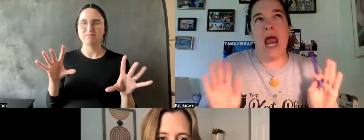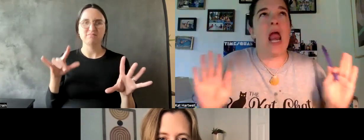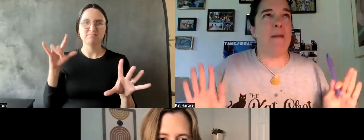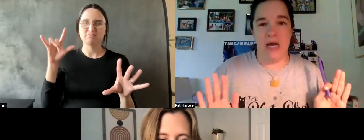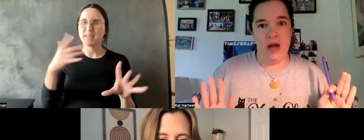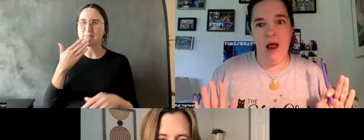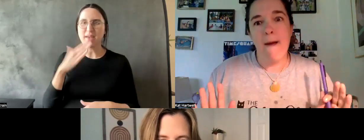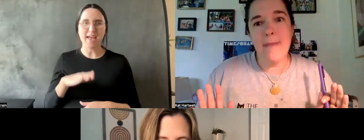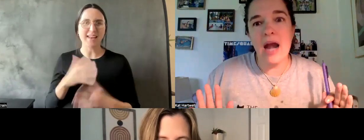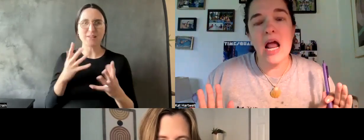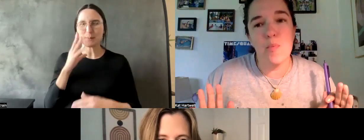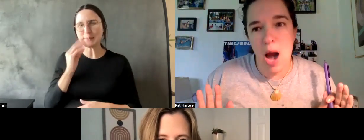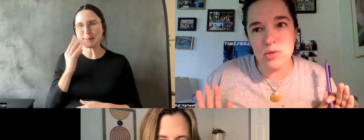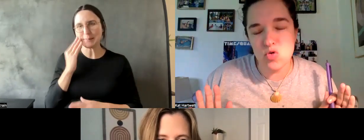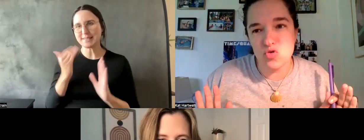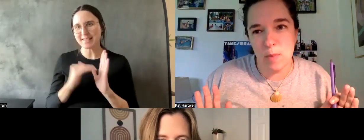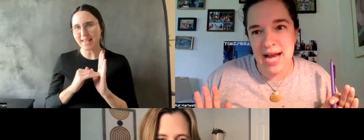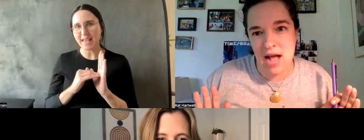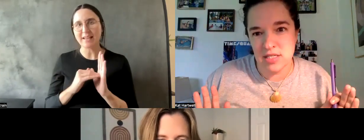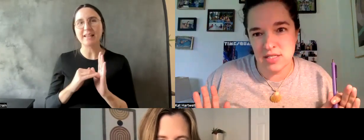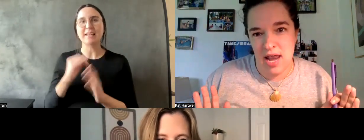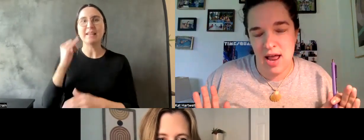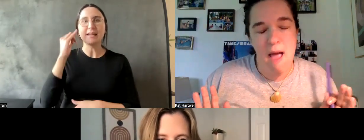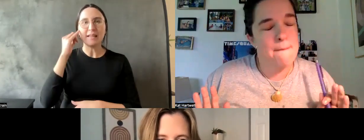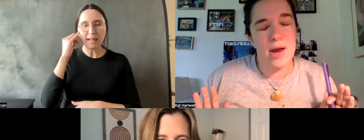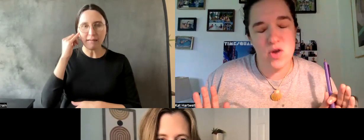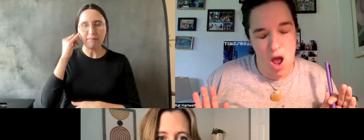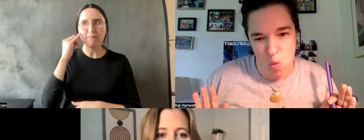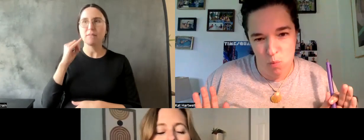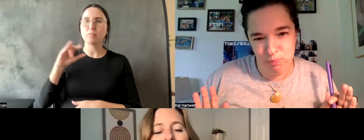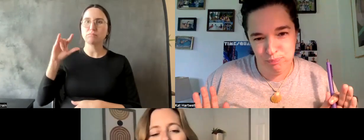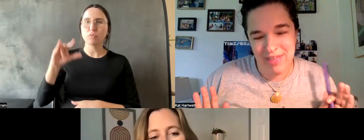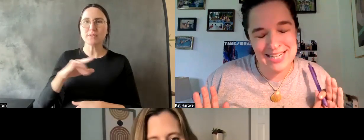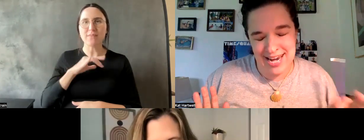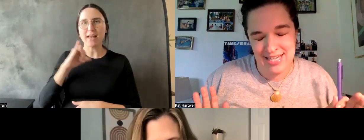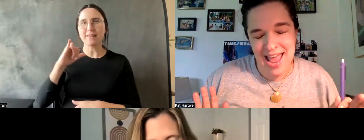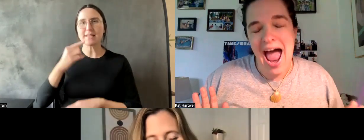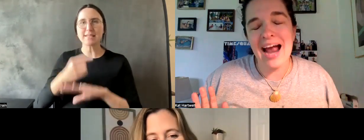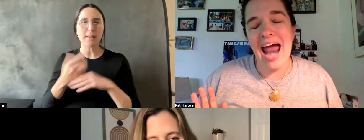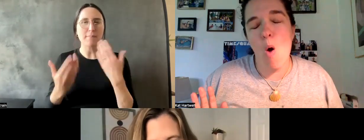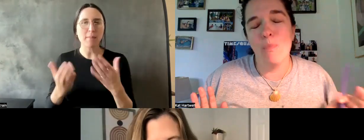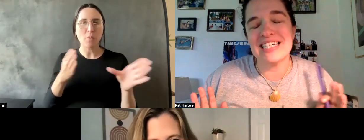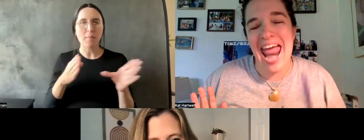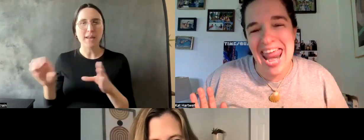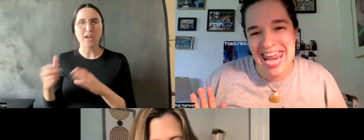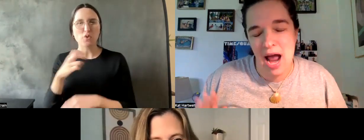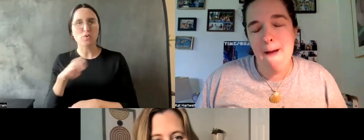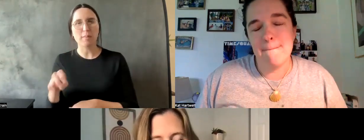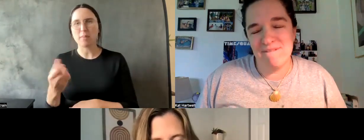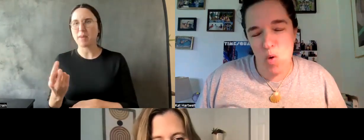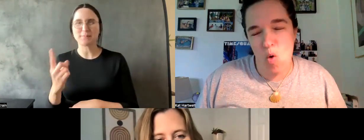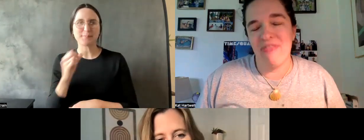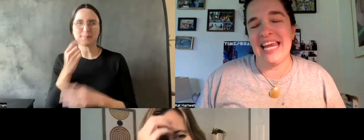maybe made an impromptu trip to Kansas City. But no, that didn't. Yeah. I got home the